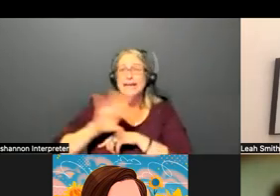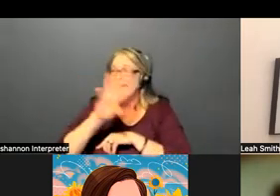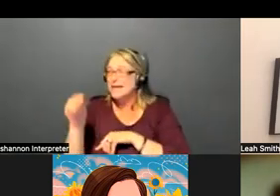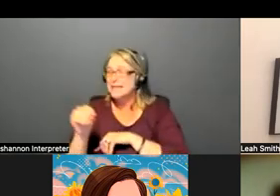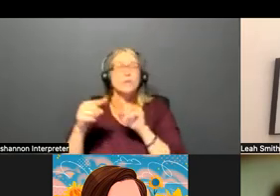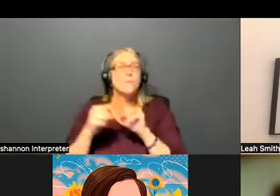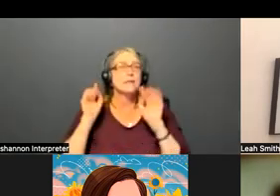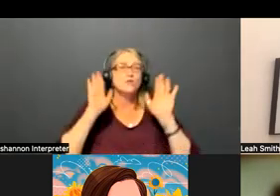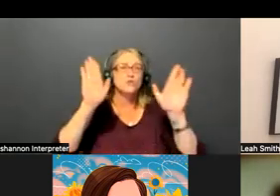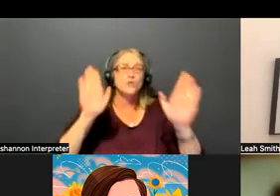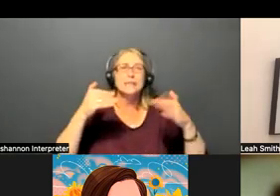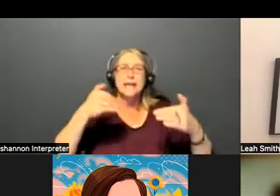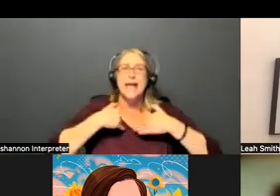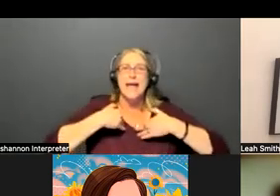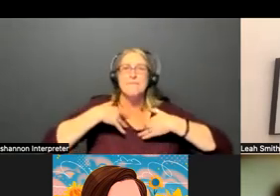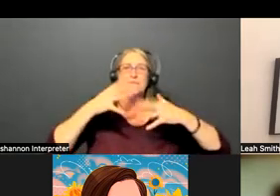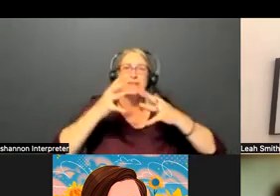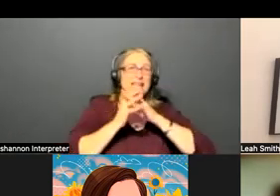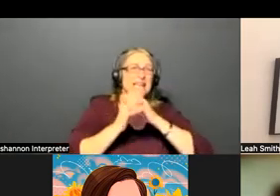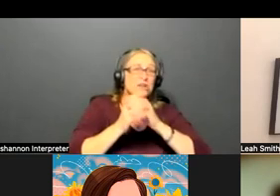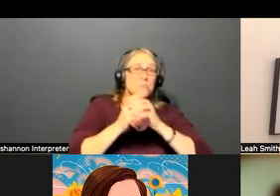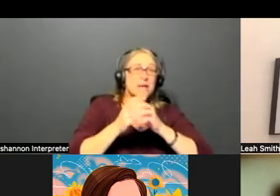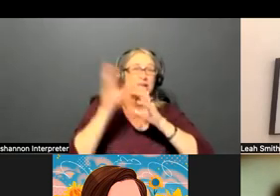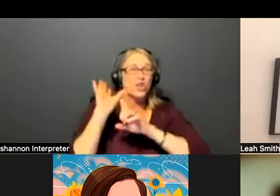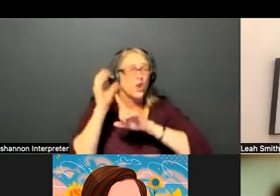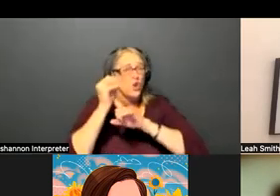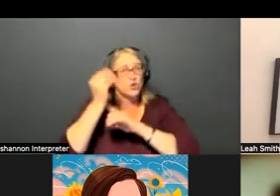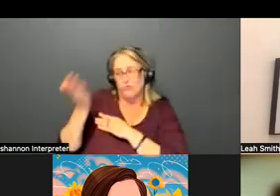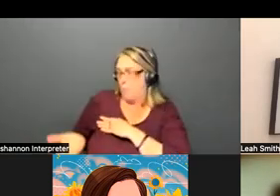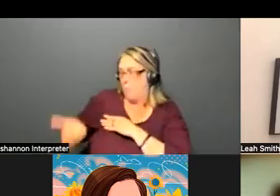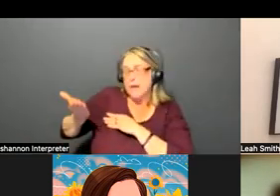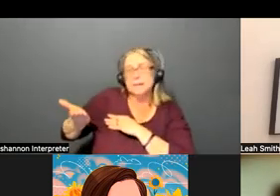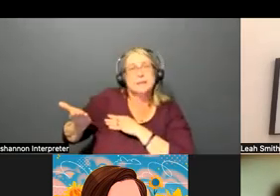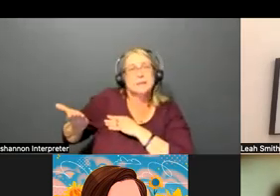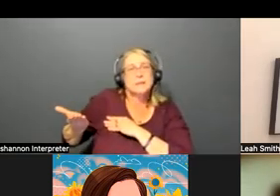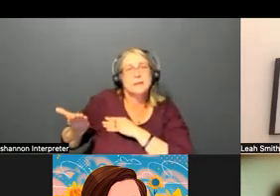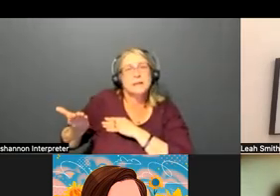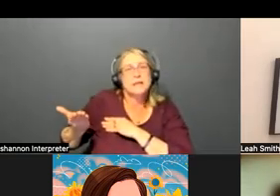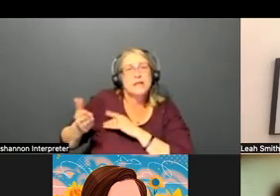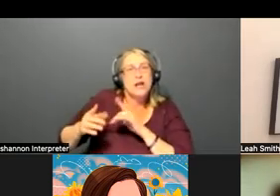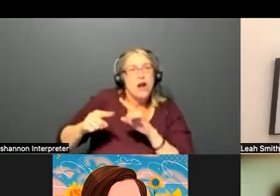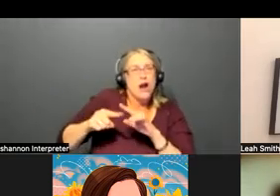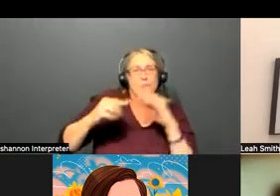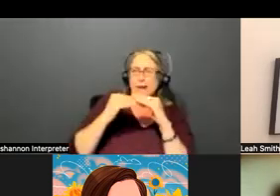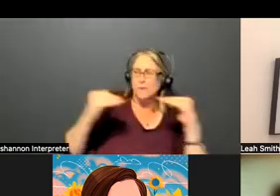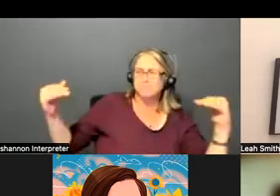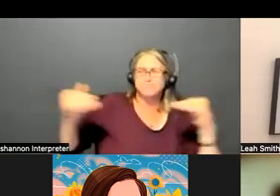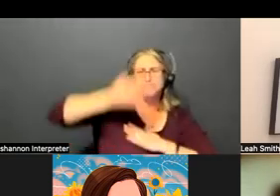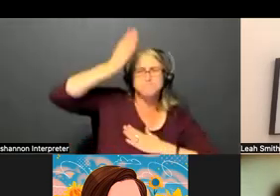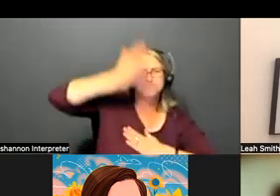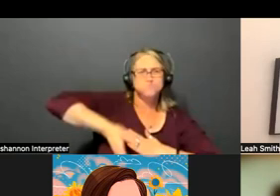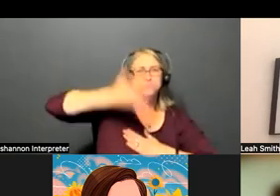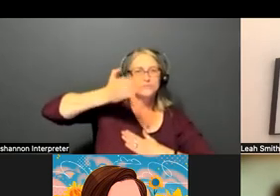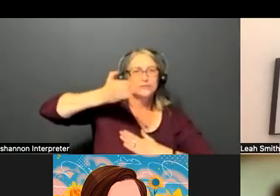to have these intermingling of cultures present, but are we really going horizontally and vertically when we're thinking